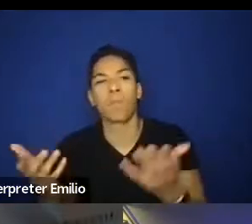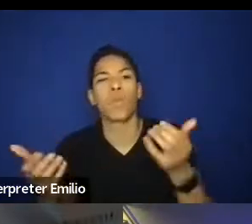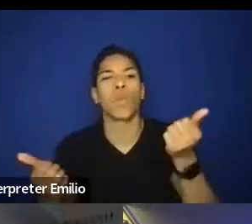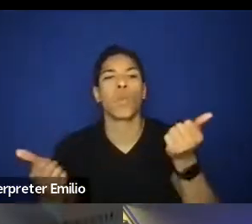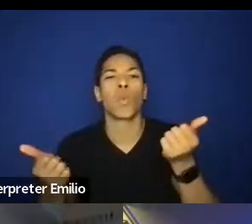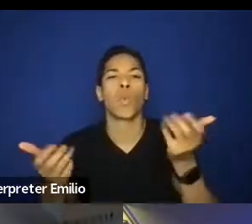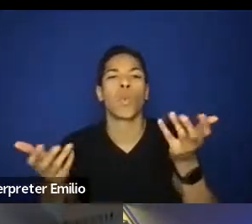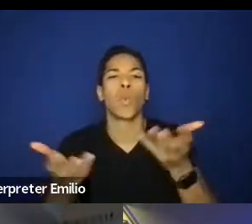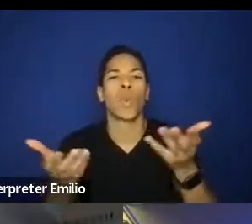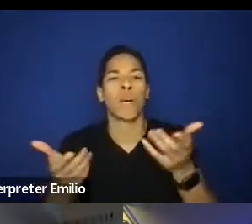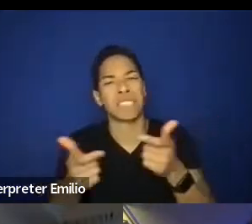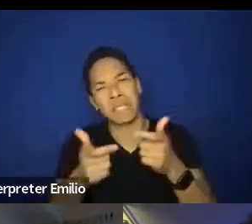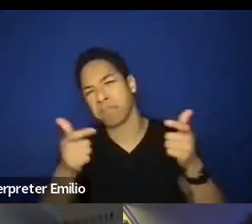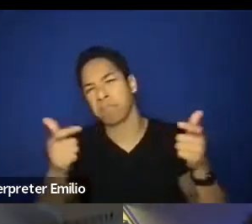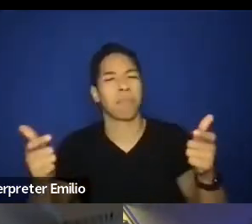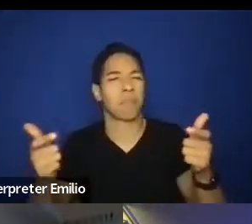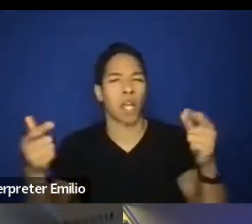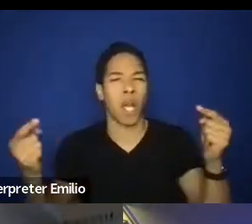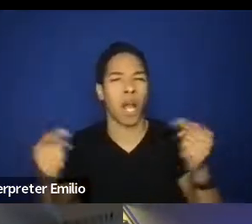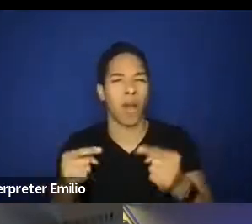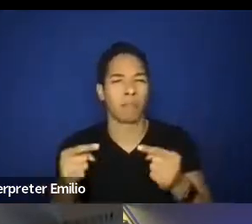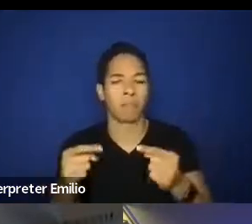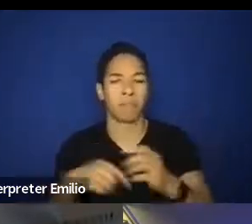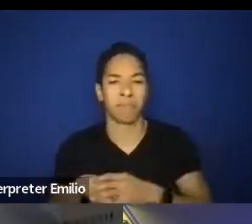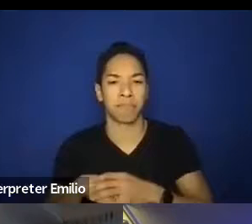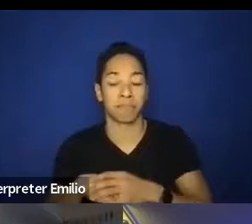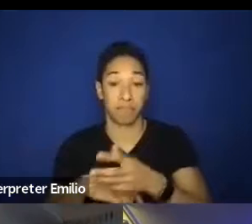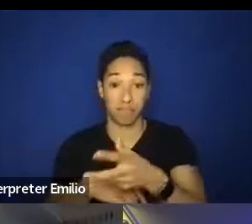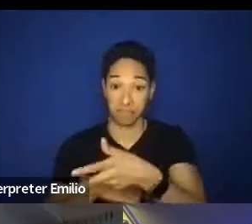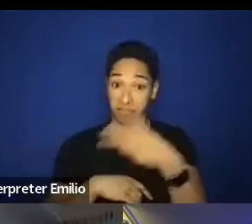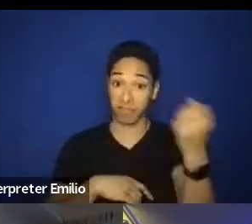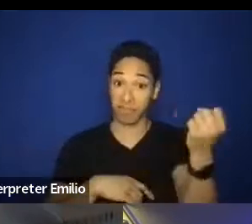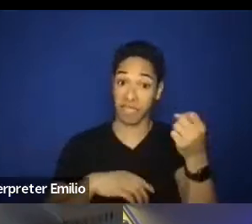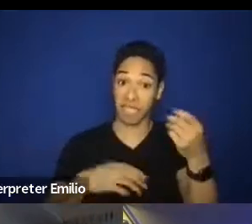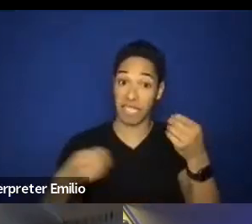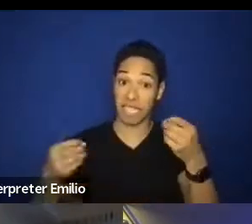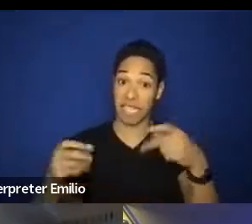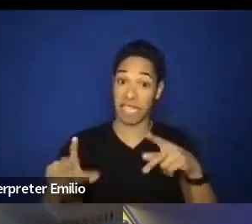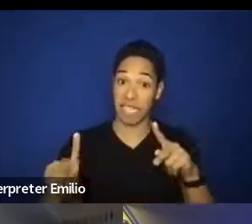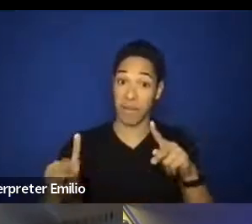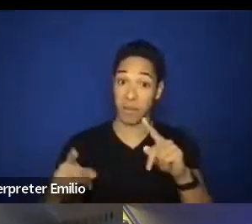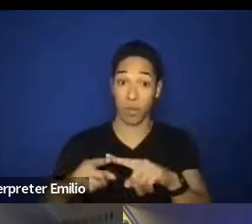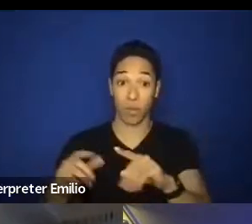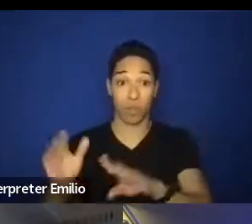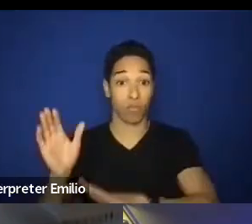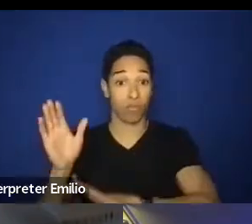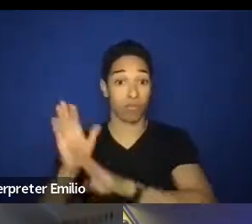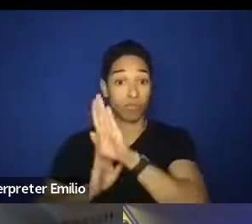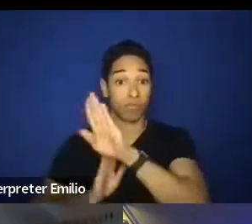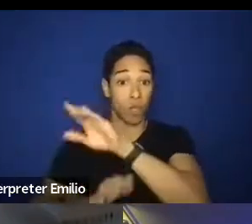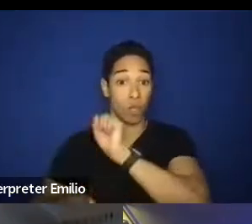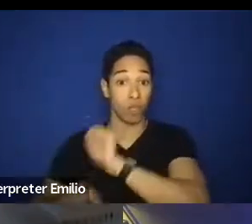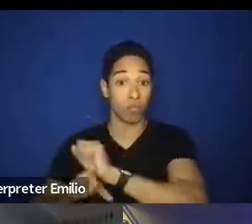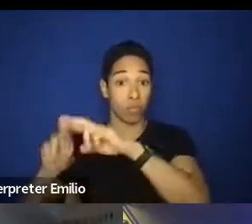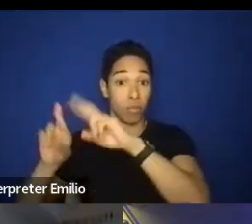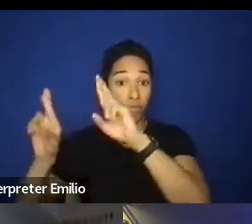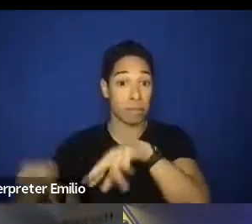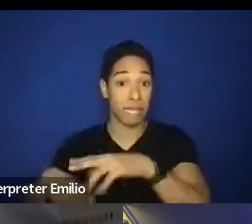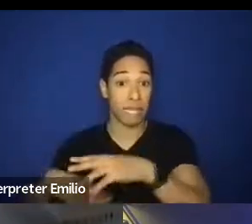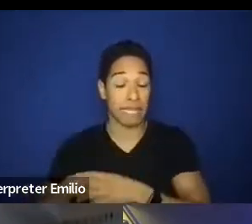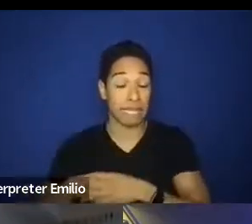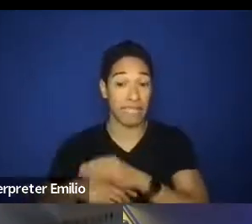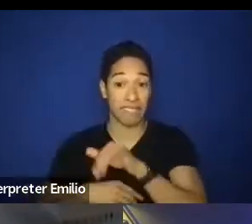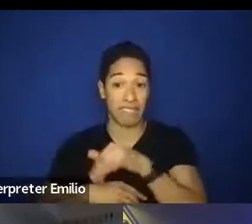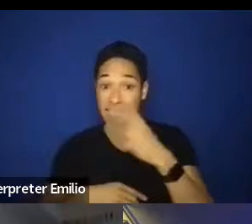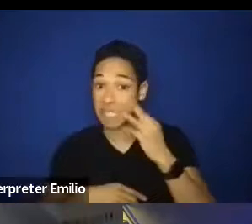harm? Take the opportunity away from her and build her resume and have the experience